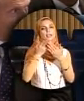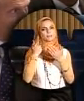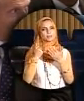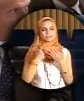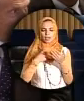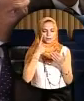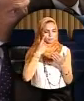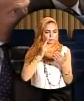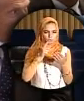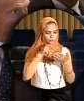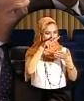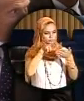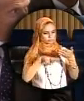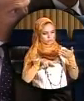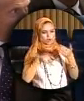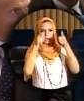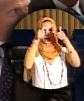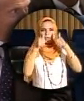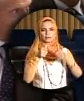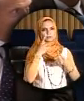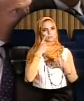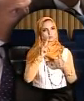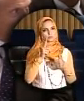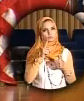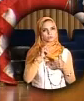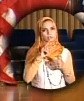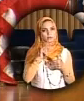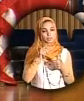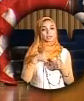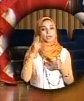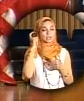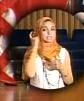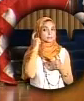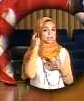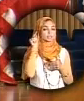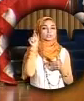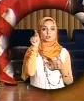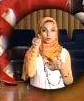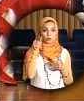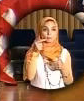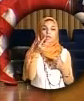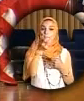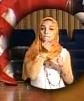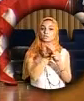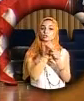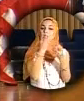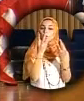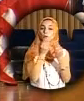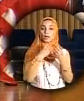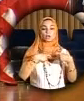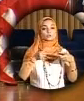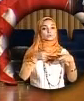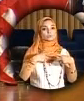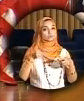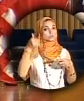using ICTs as a tool to promote peace, friendship, democracy, justice, and love throughout the African